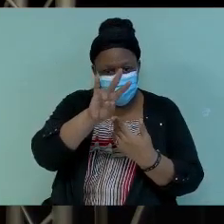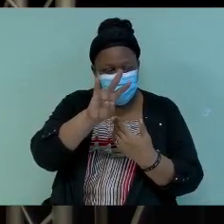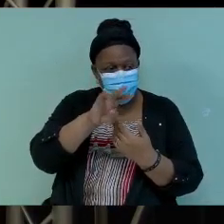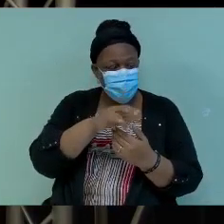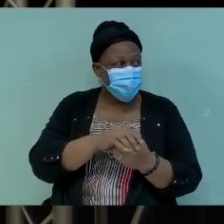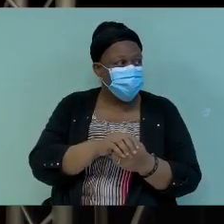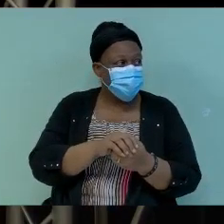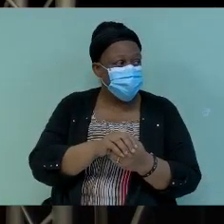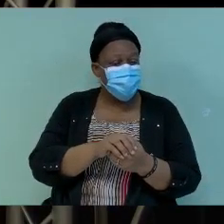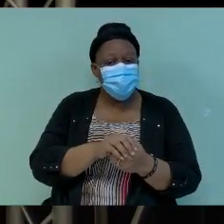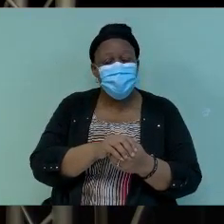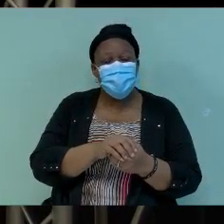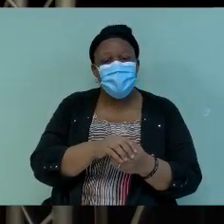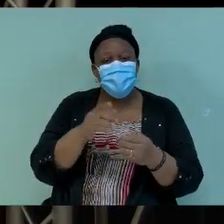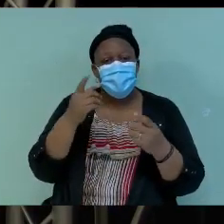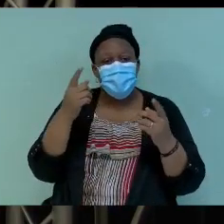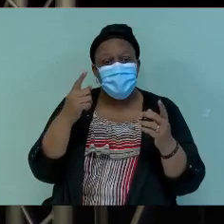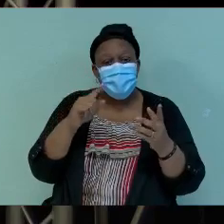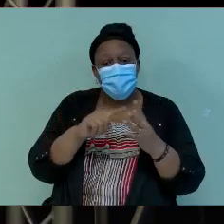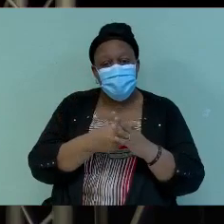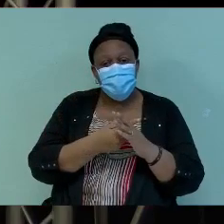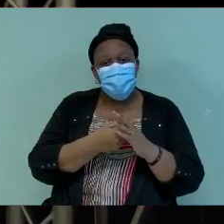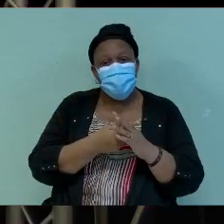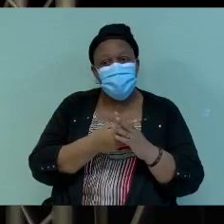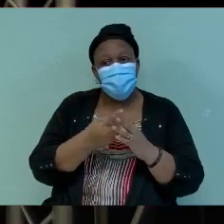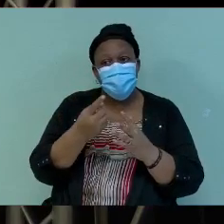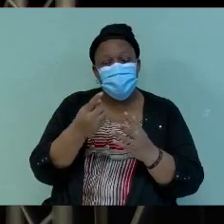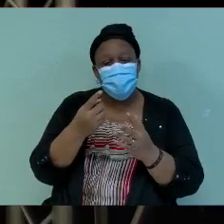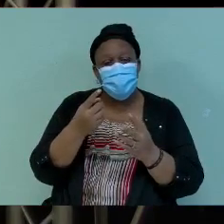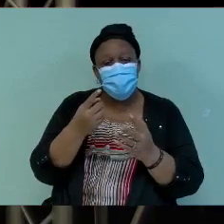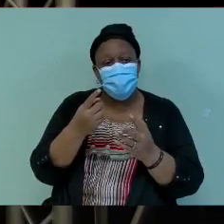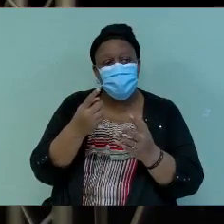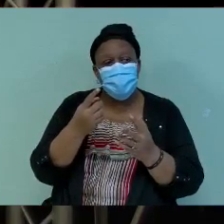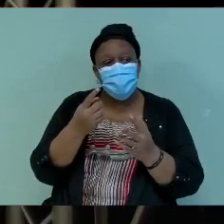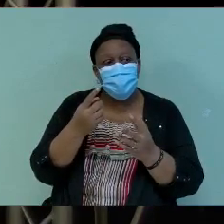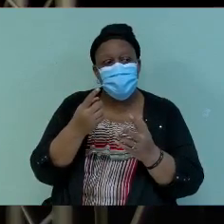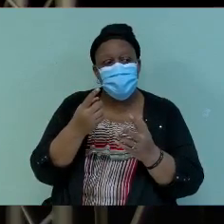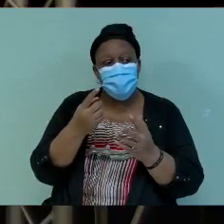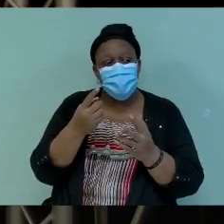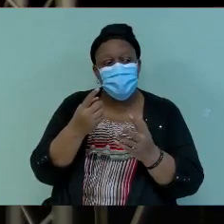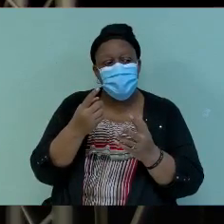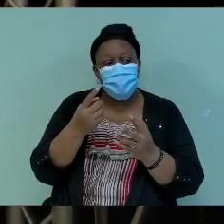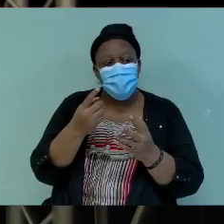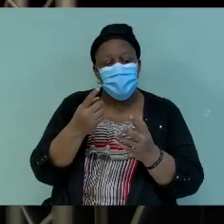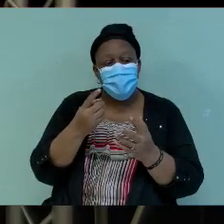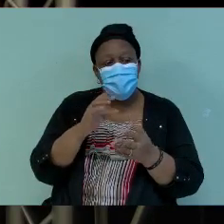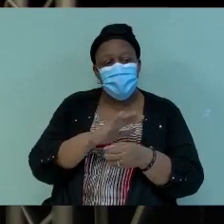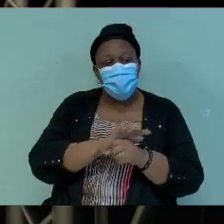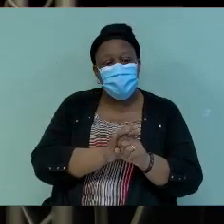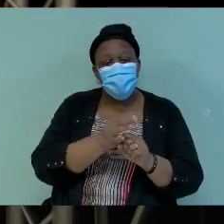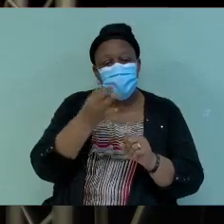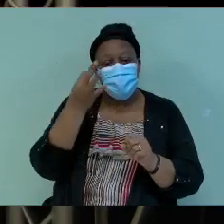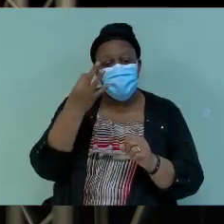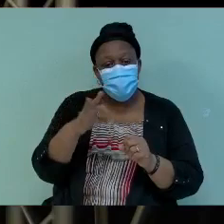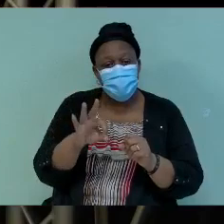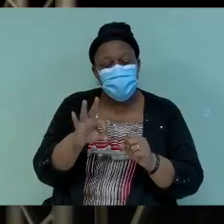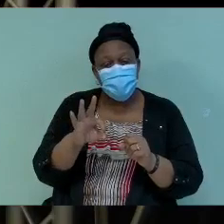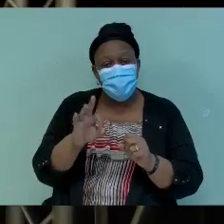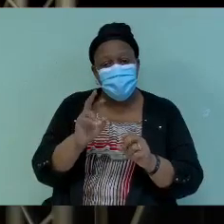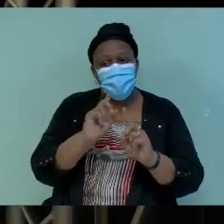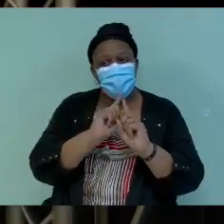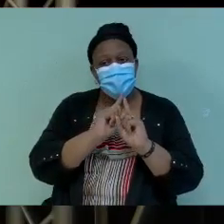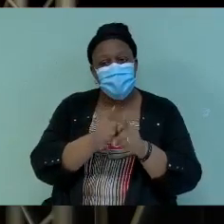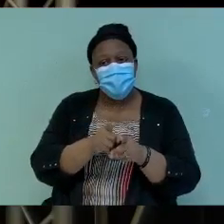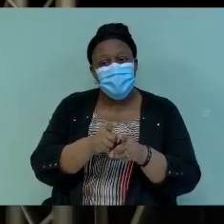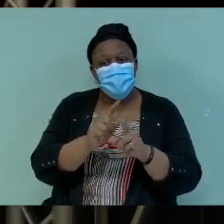constituted what was to be called the Solid Waste Management Corporation COVID-19 response